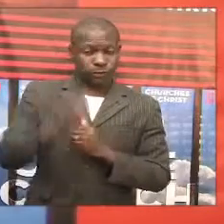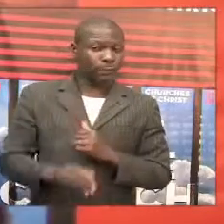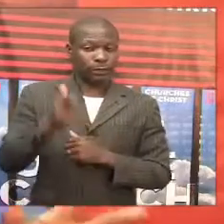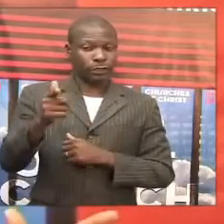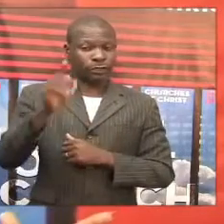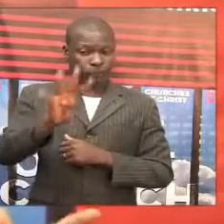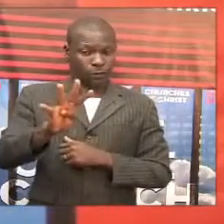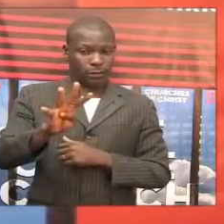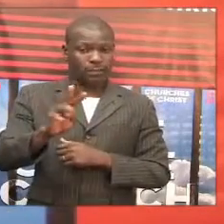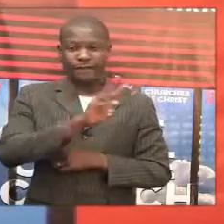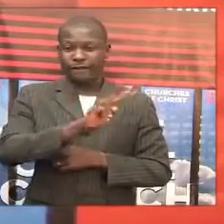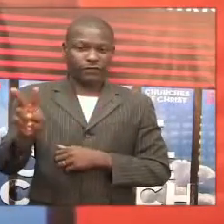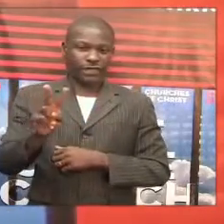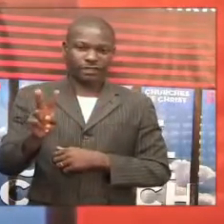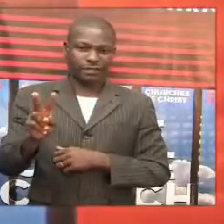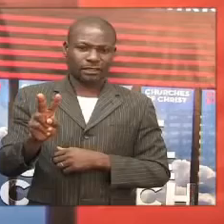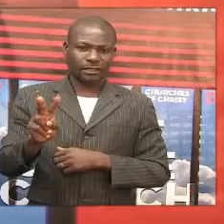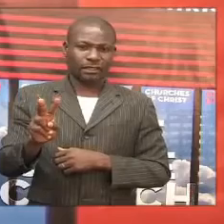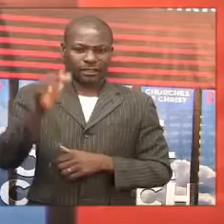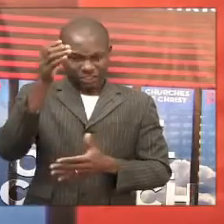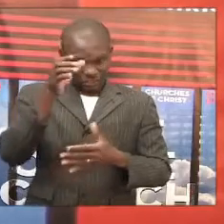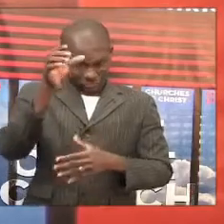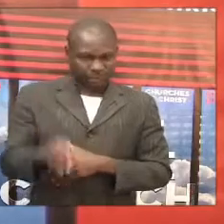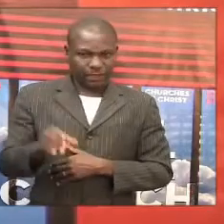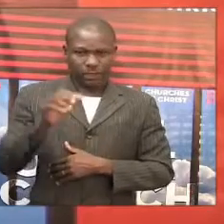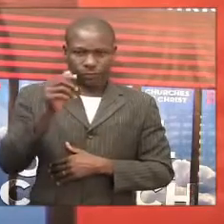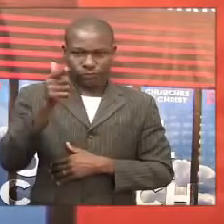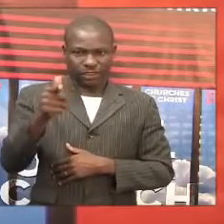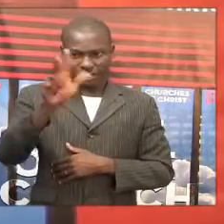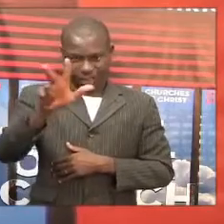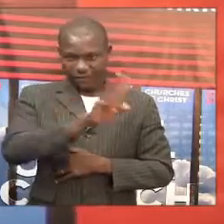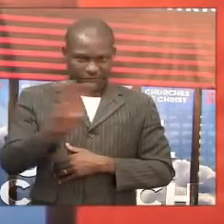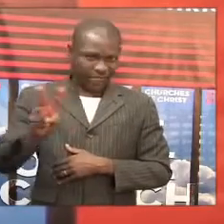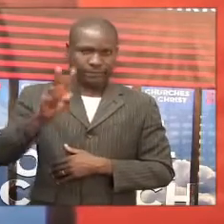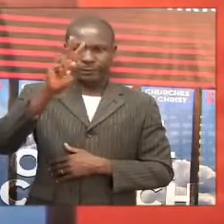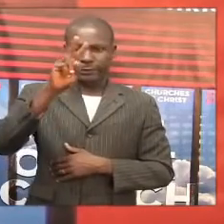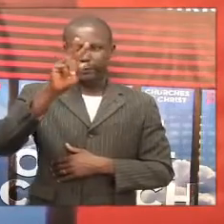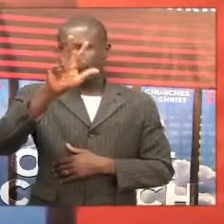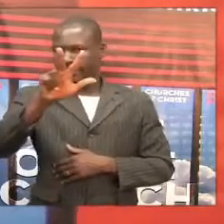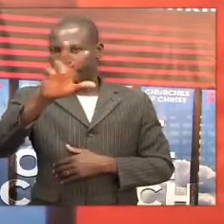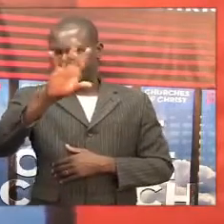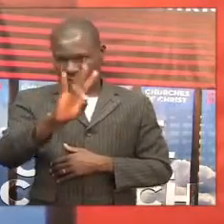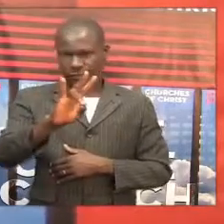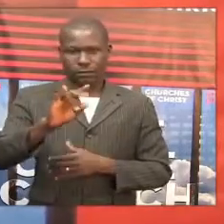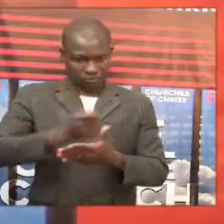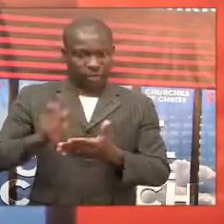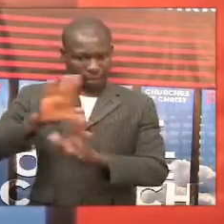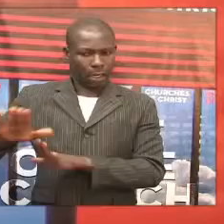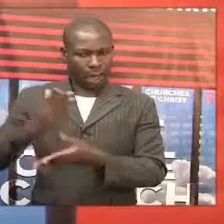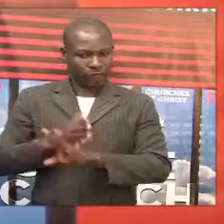Chapter 23, verse 37, you know. Trotuo, we are no akenkai. E wana Jesus tia